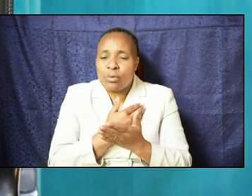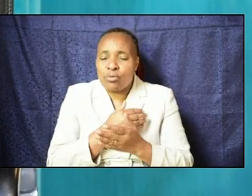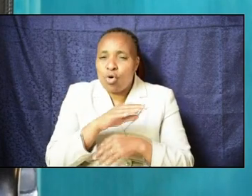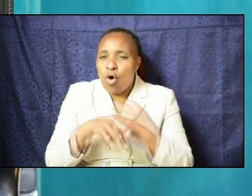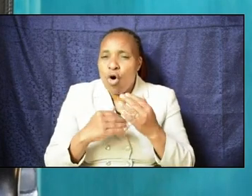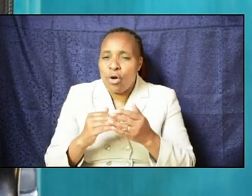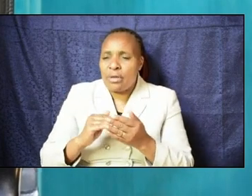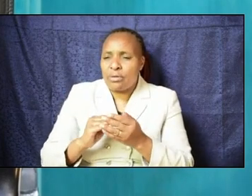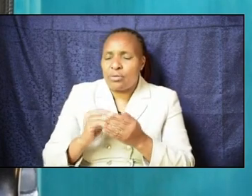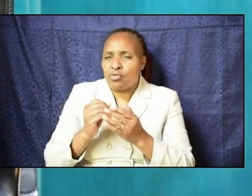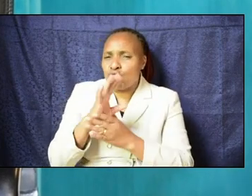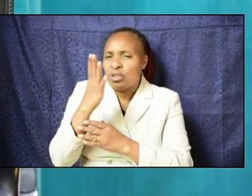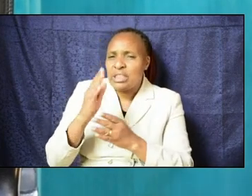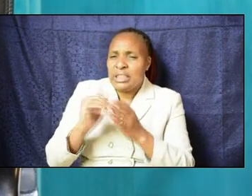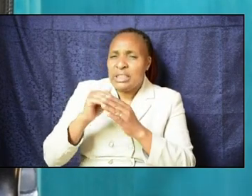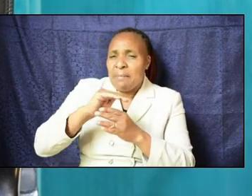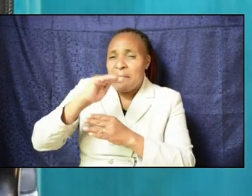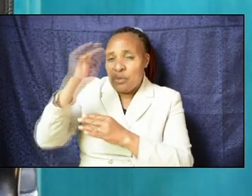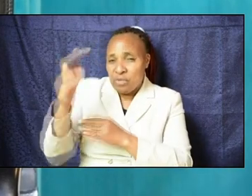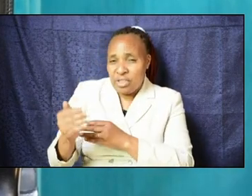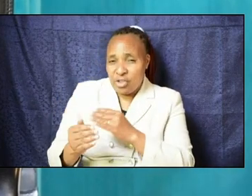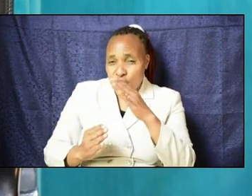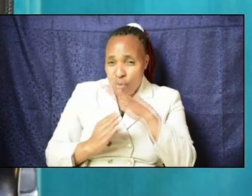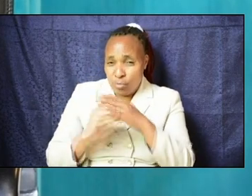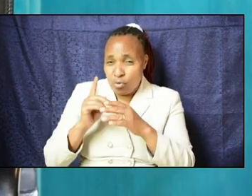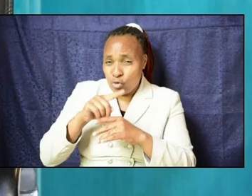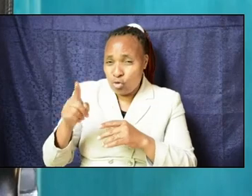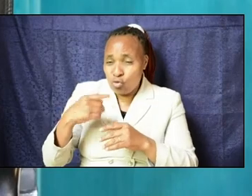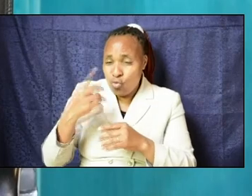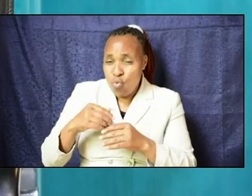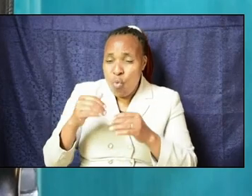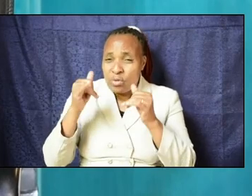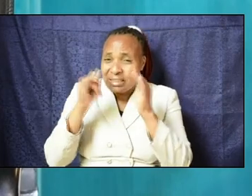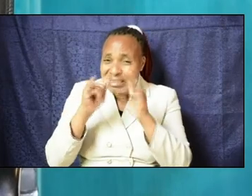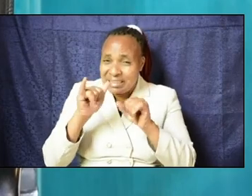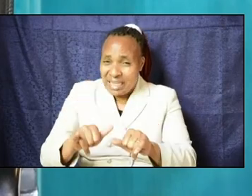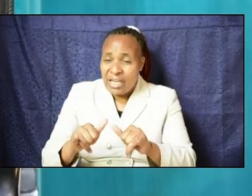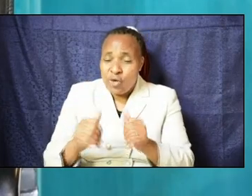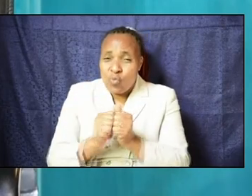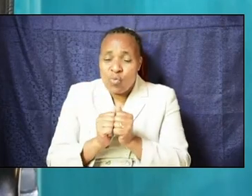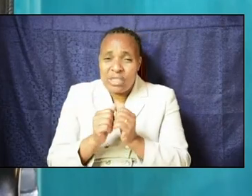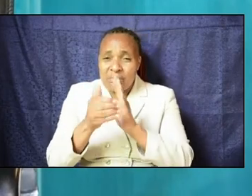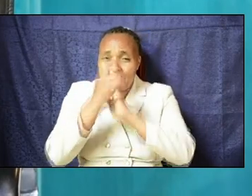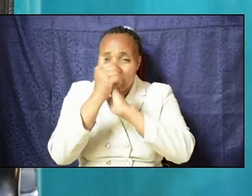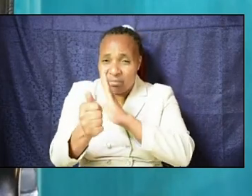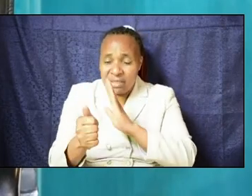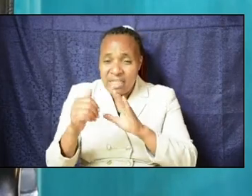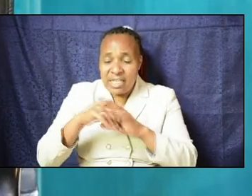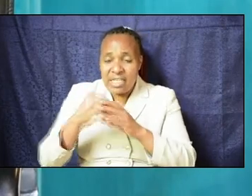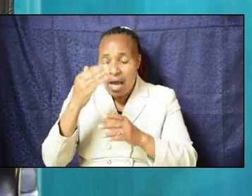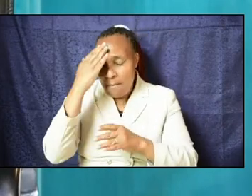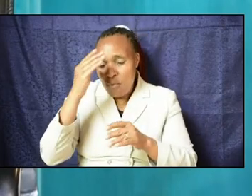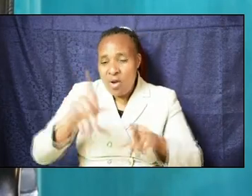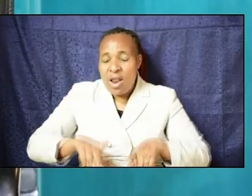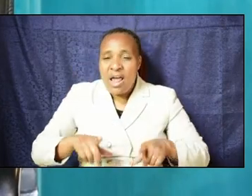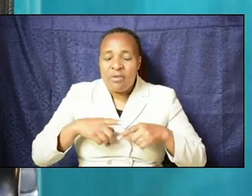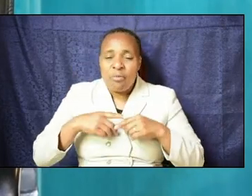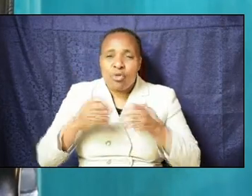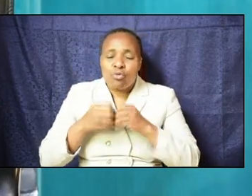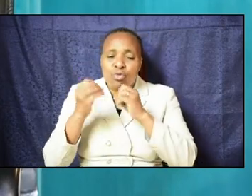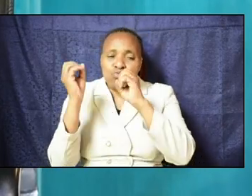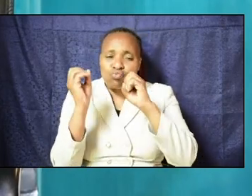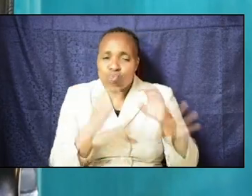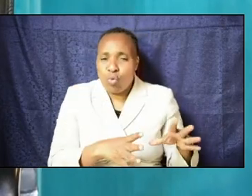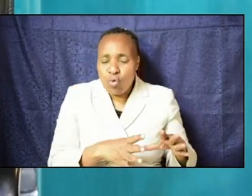the mountaintop, so those who maintain integrity in humble life may be dragged down to the pit by